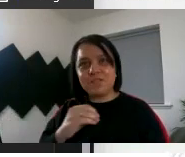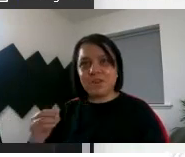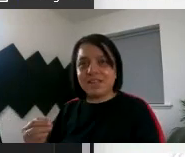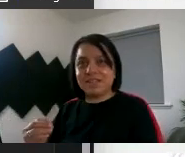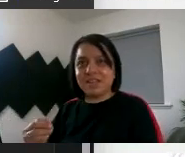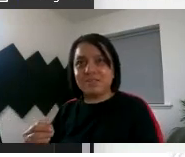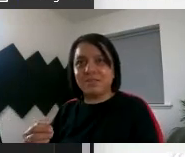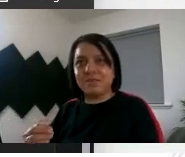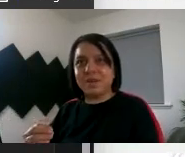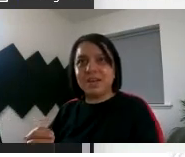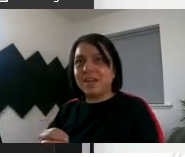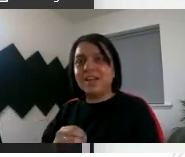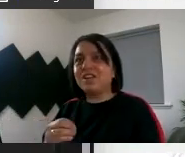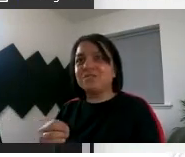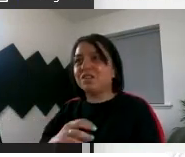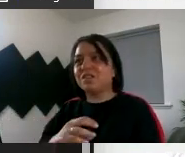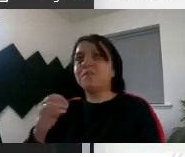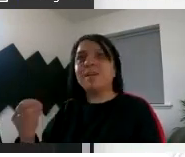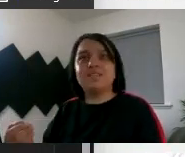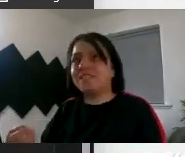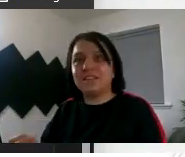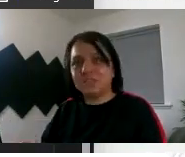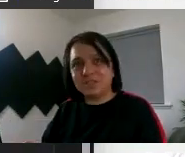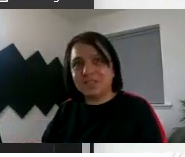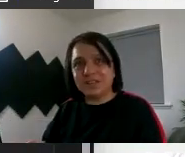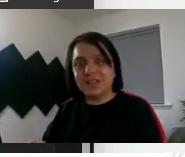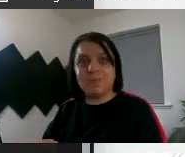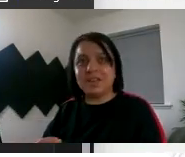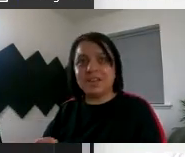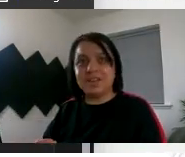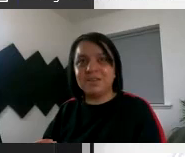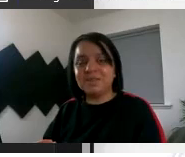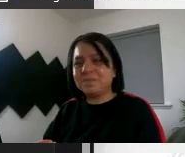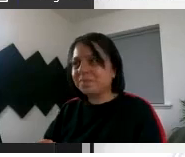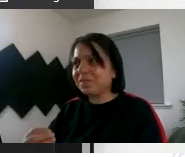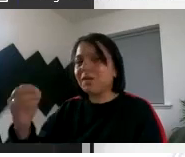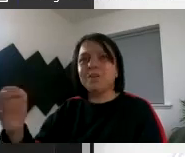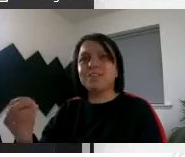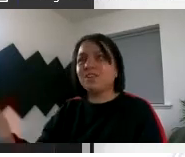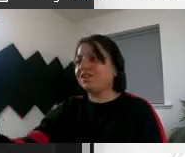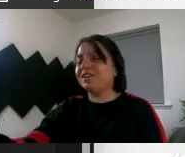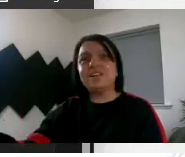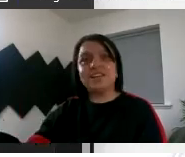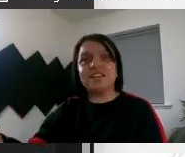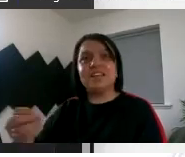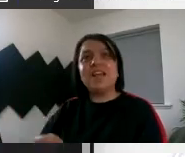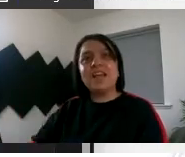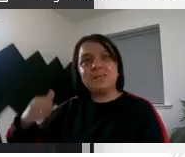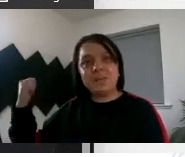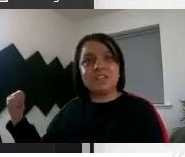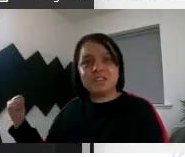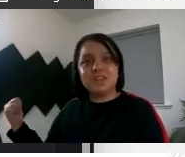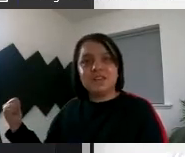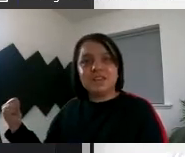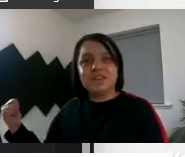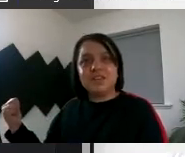Never heard that saying before. English, that doesn't make sense to us in England. But in Scotland, like you said, it